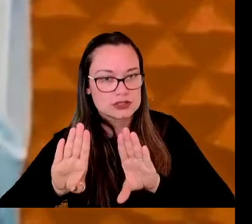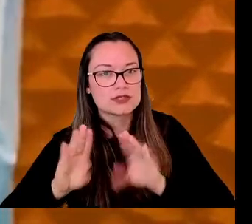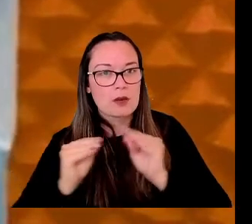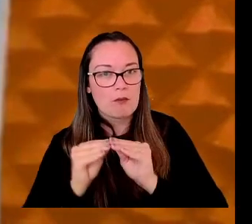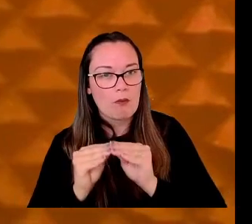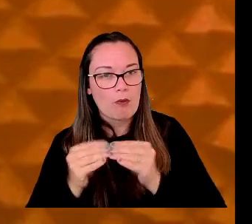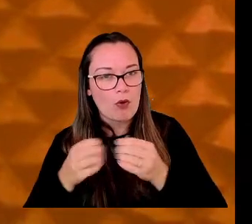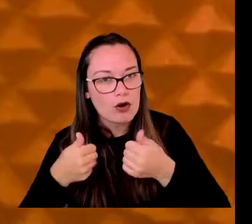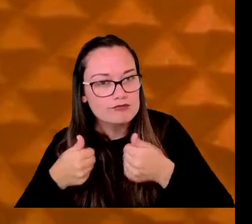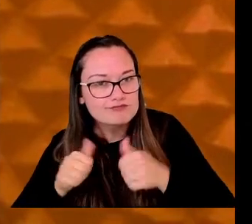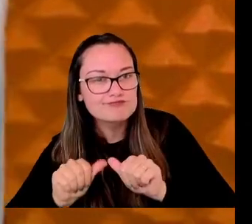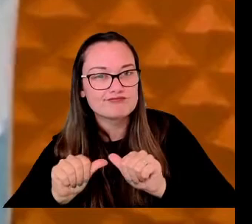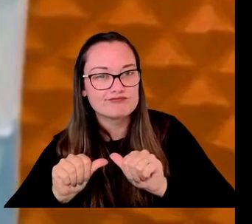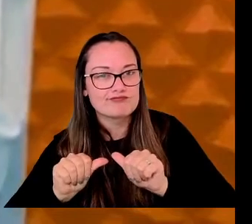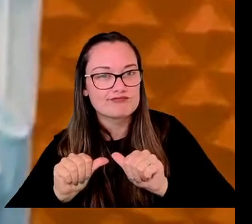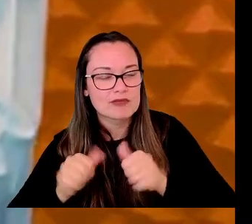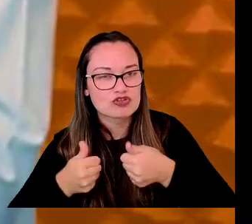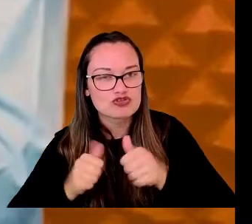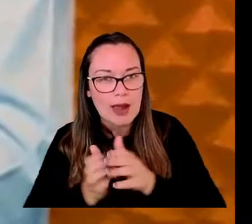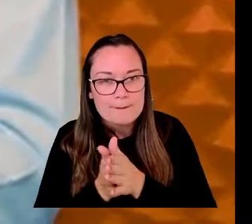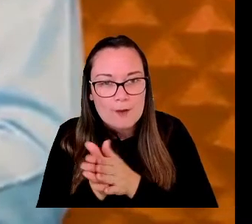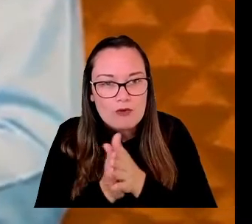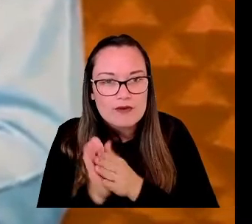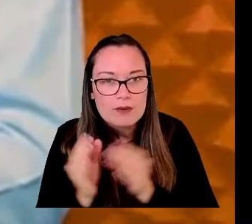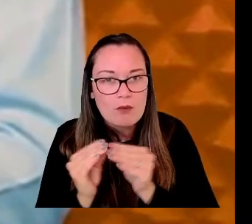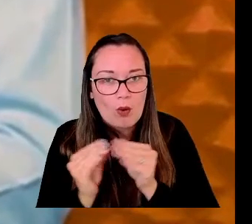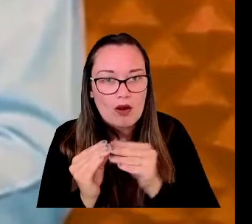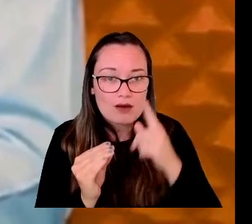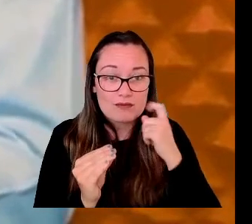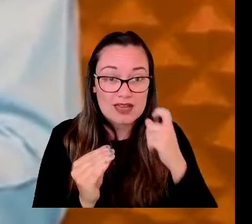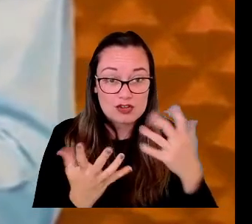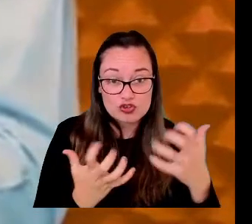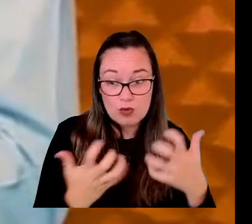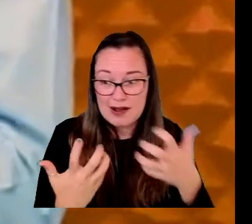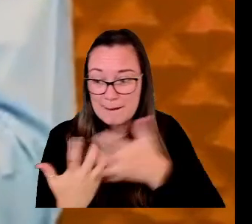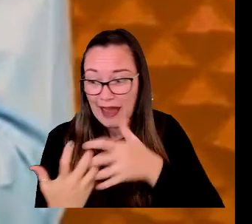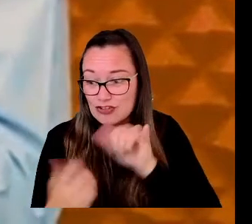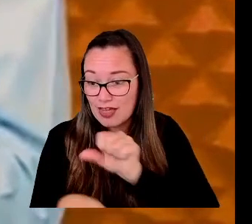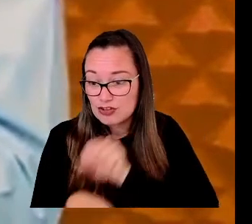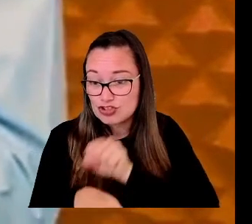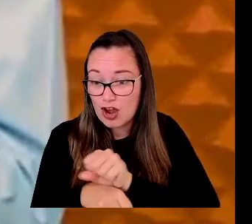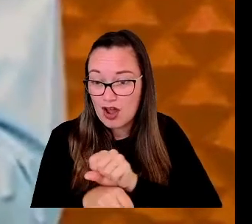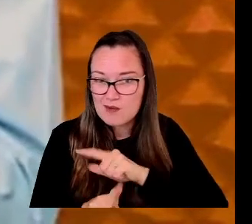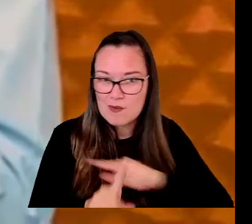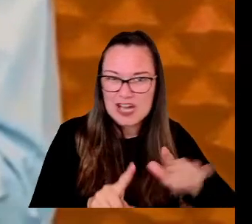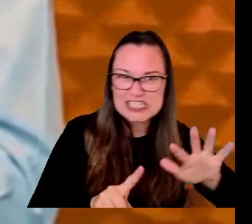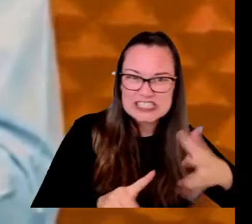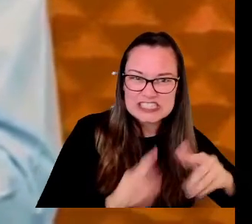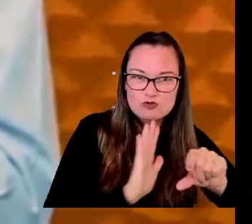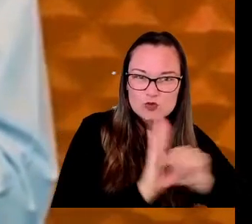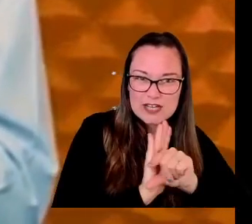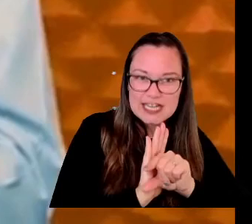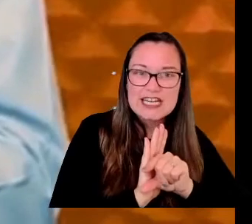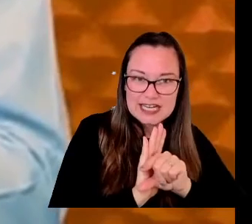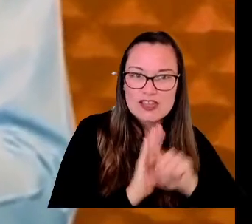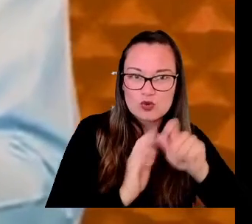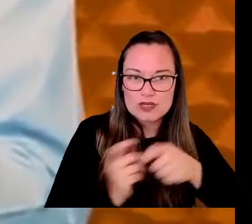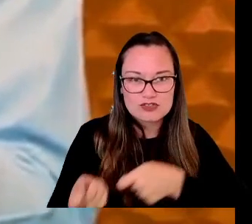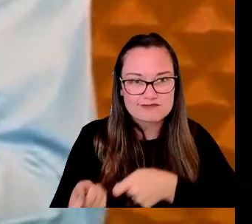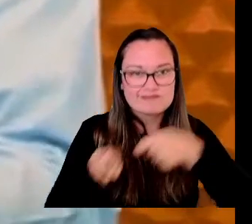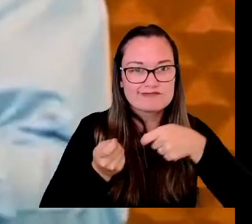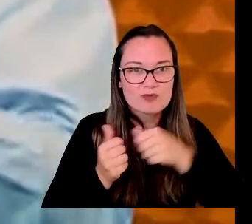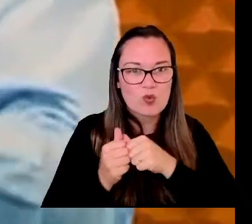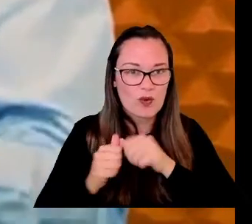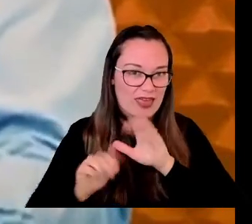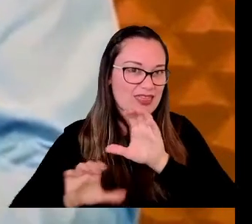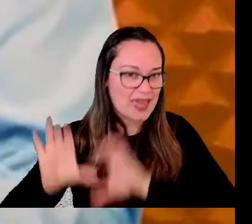in and a little more will in, because I really would like to do this job, but okay, I gotta buckle down a little bit more in chemistry and